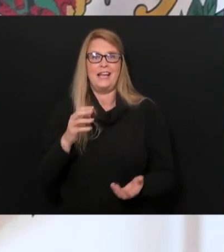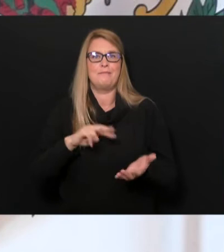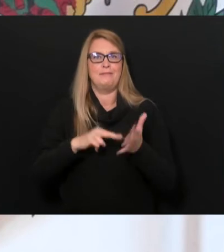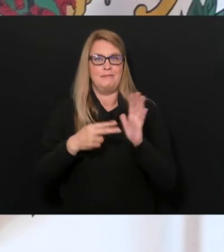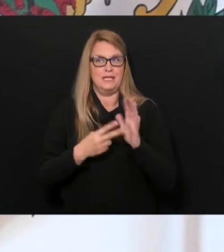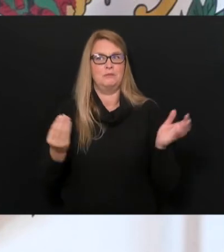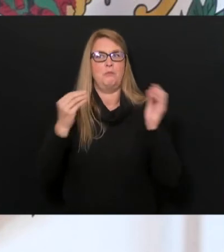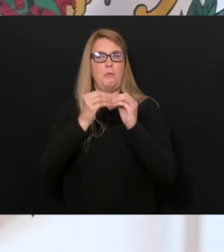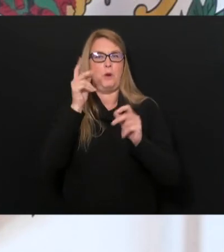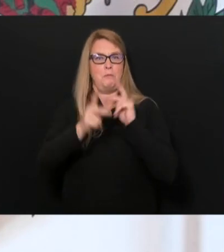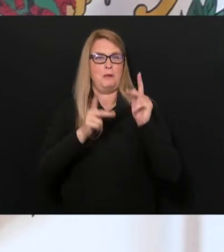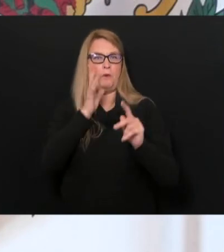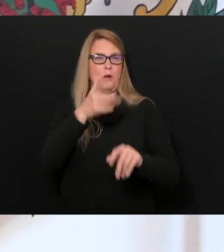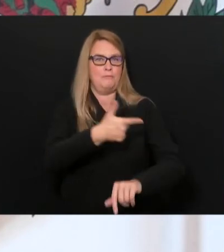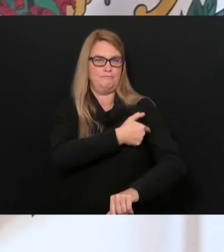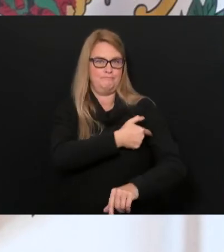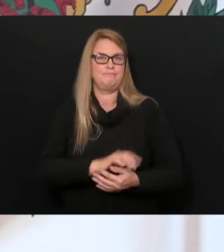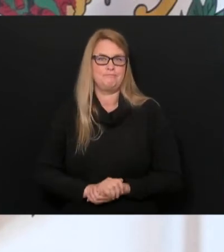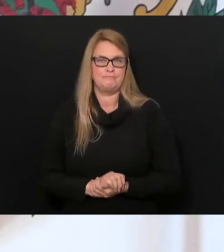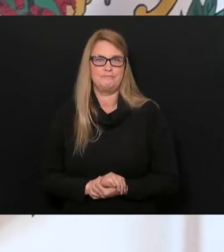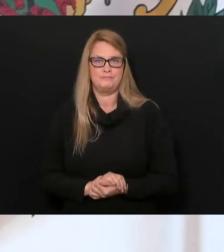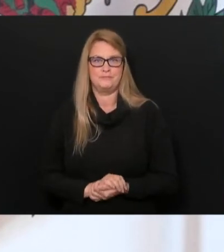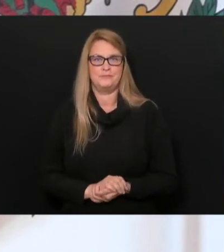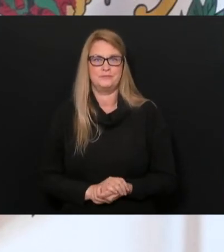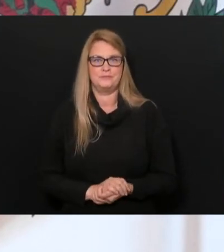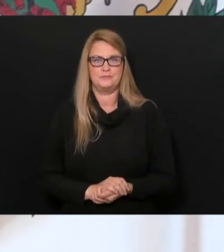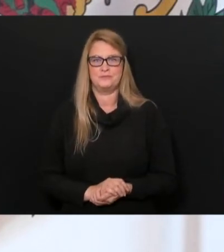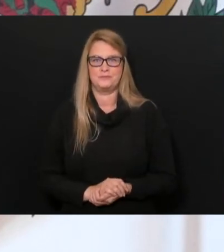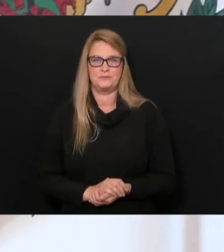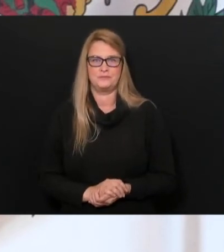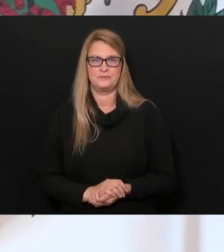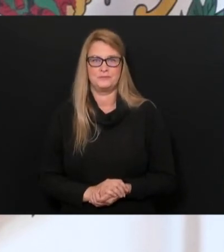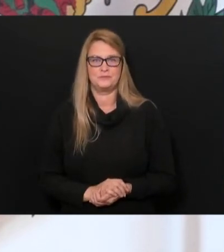now. Now,